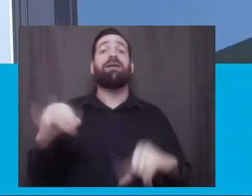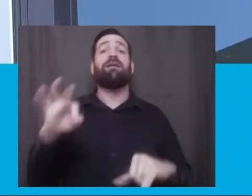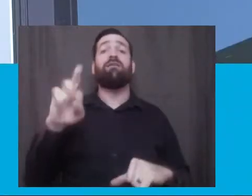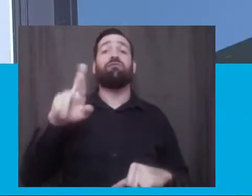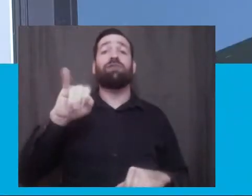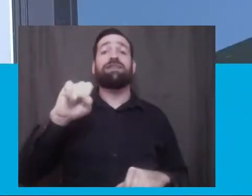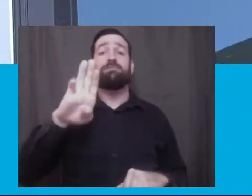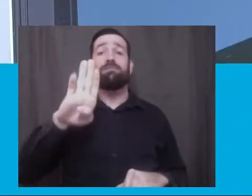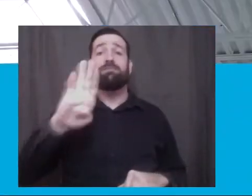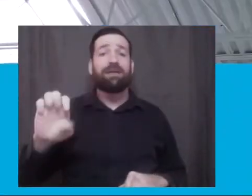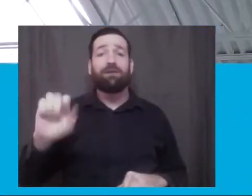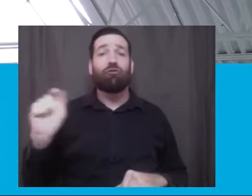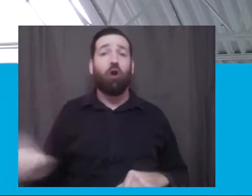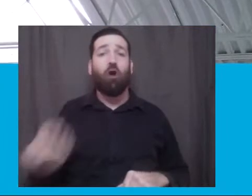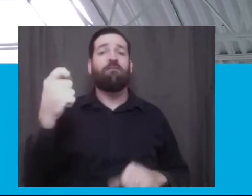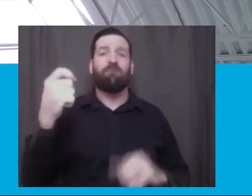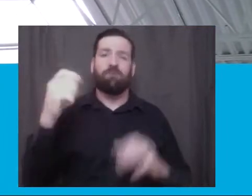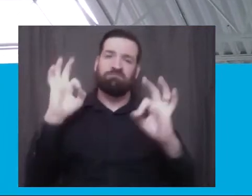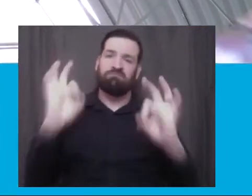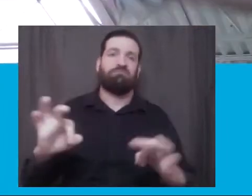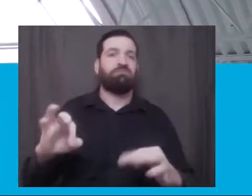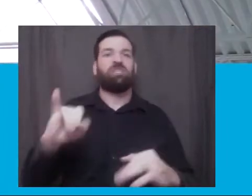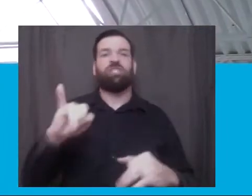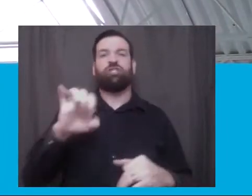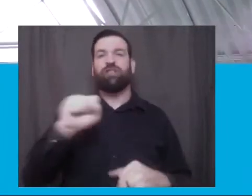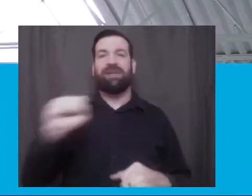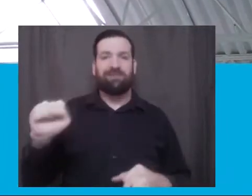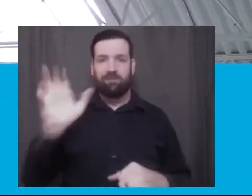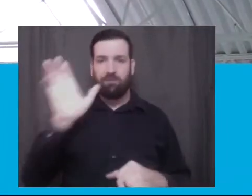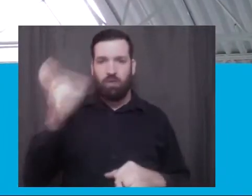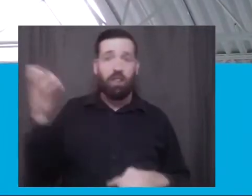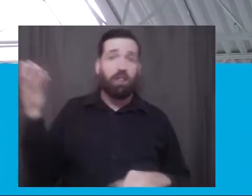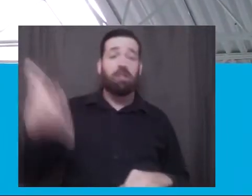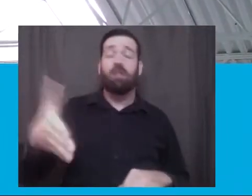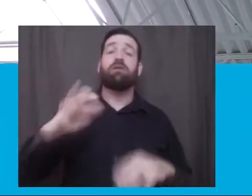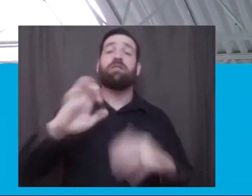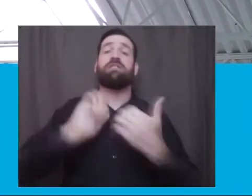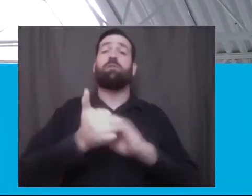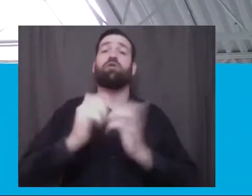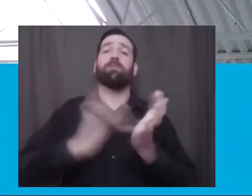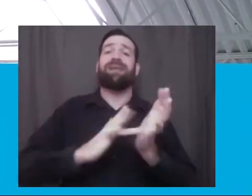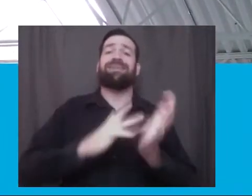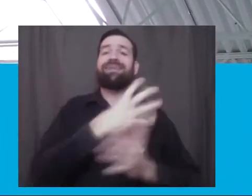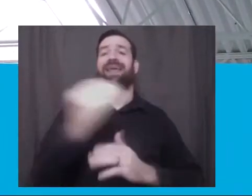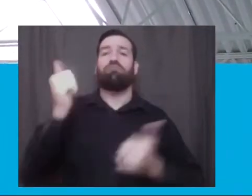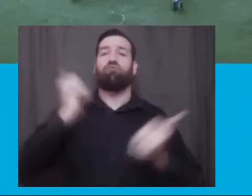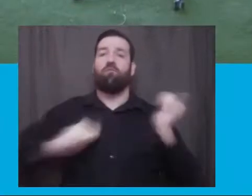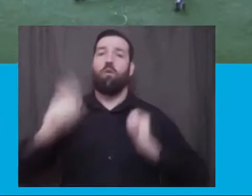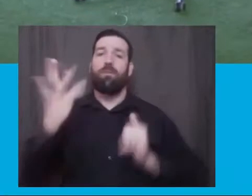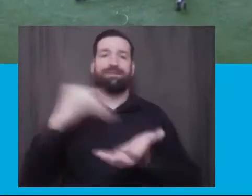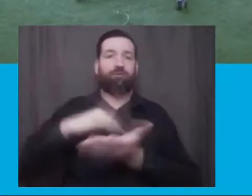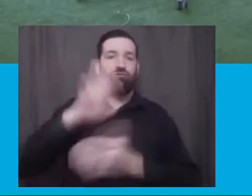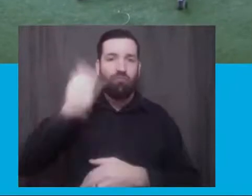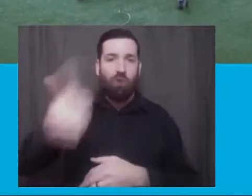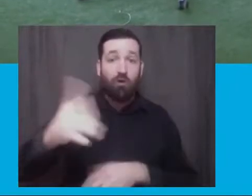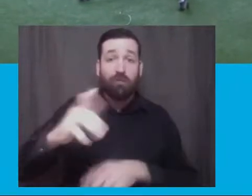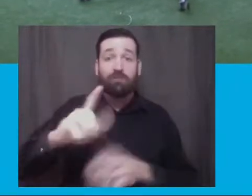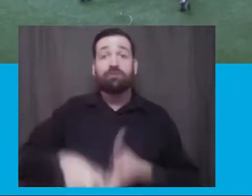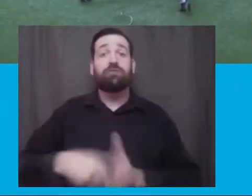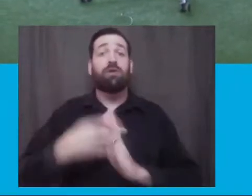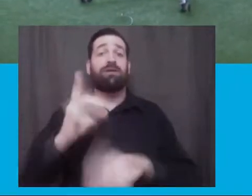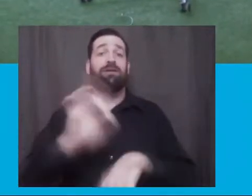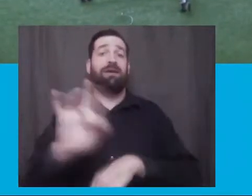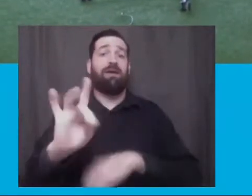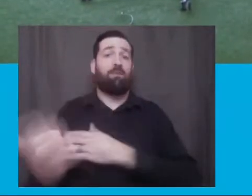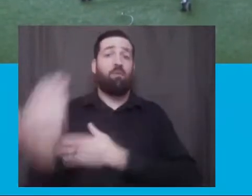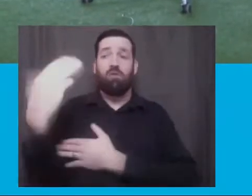So we will see you live. Jess is going to be at the Sports Medicine and Performance Center tomorrow, beginning at 8 a.m., while Hawk and I hold down the